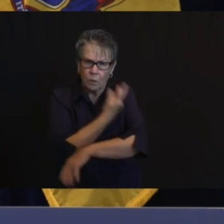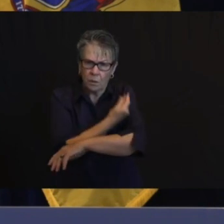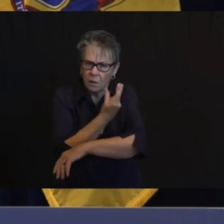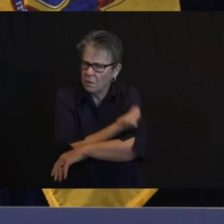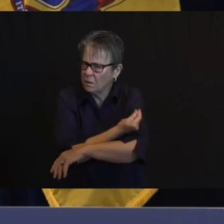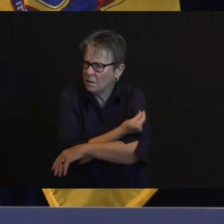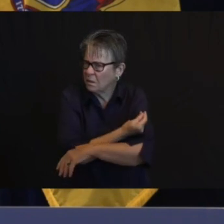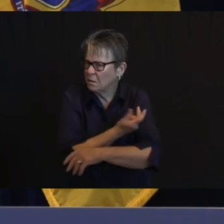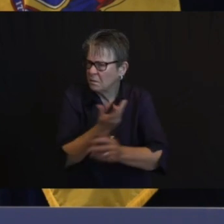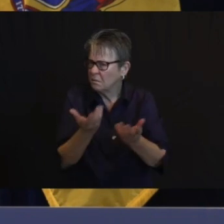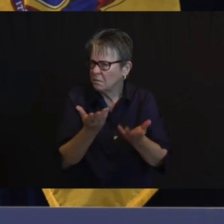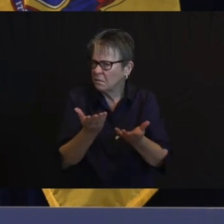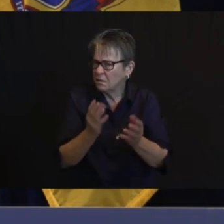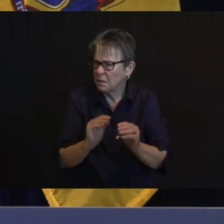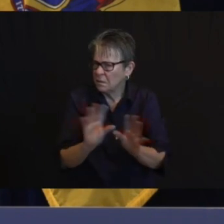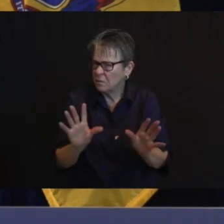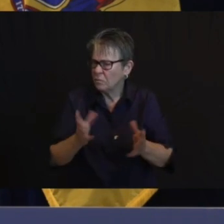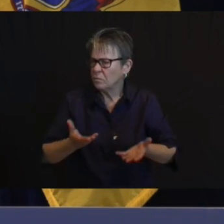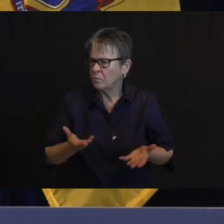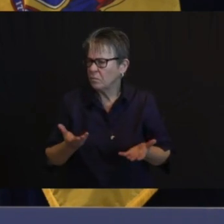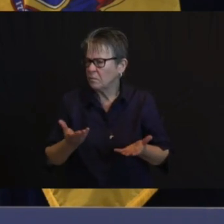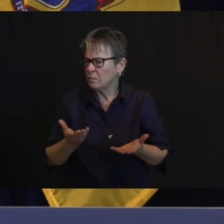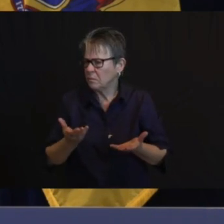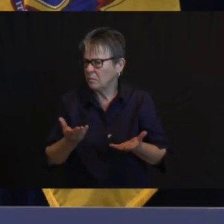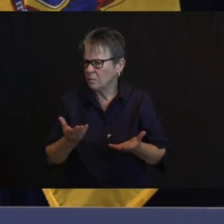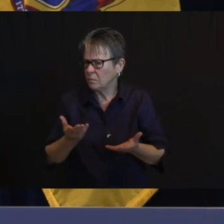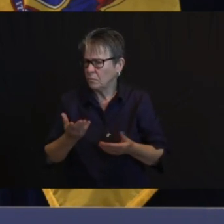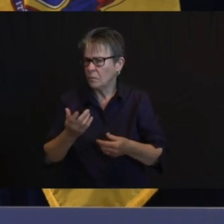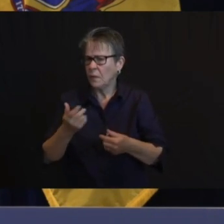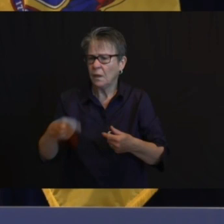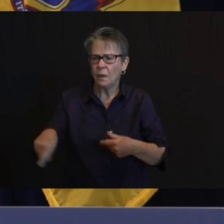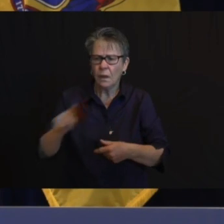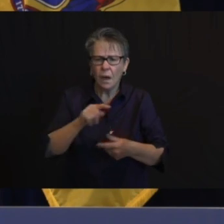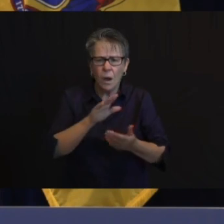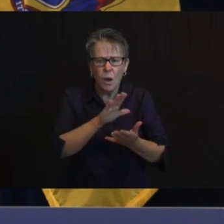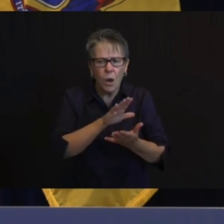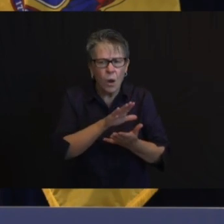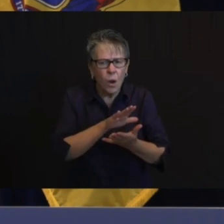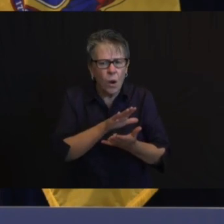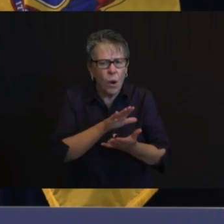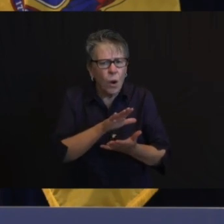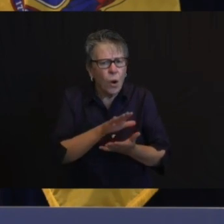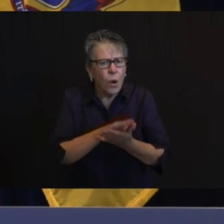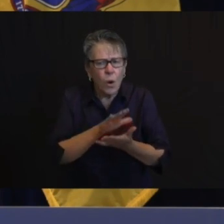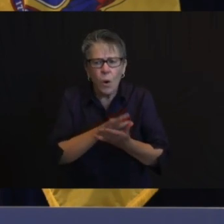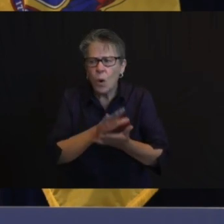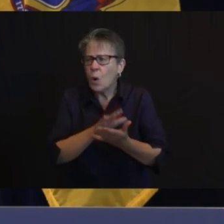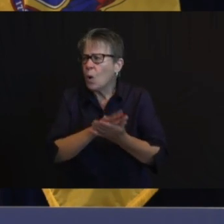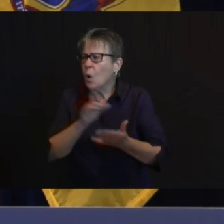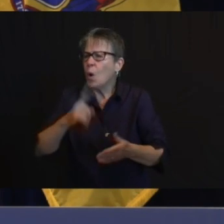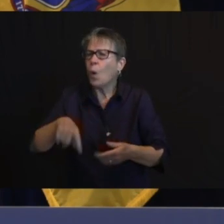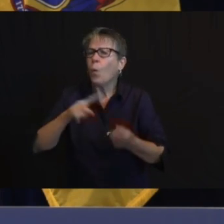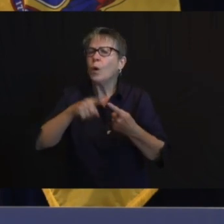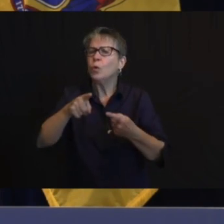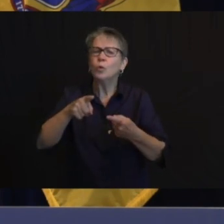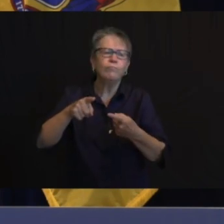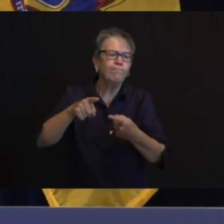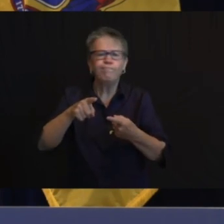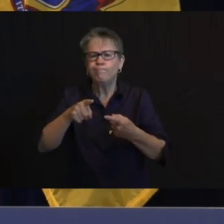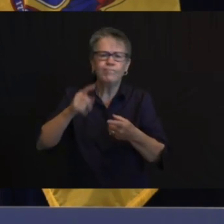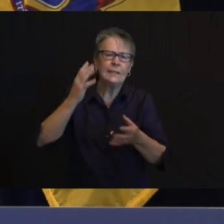learning purely on the basis of community spread as the required reason? 1 in 7 restaurants had violations in the recent